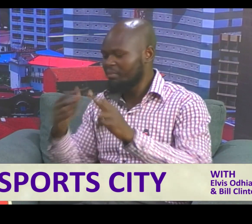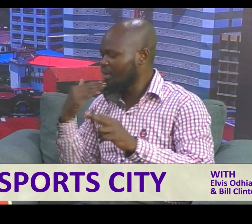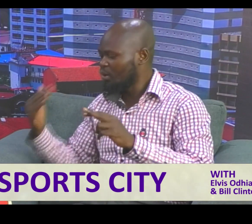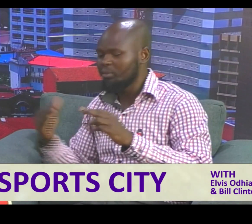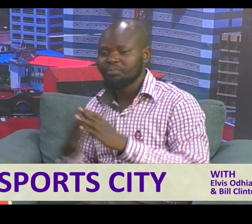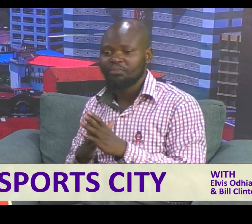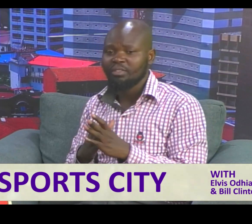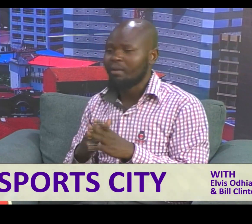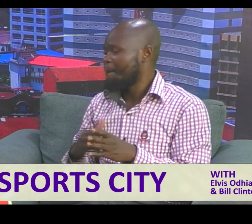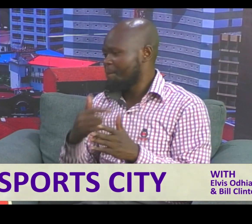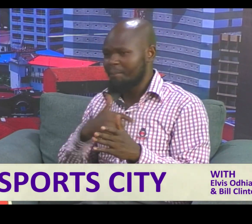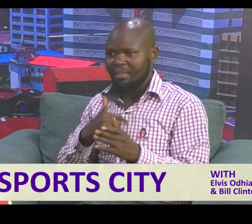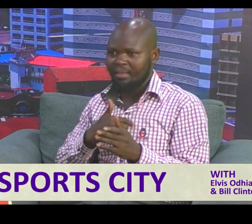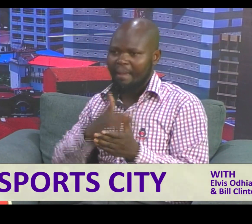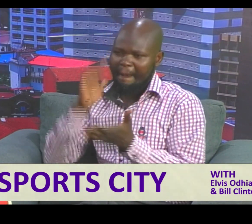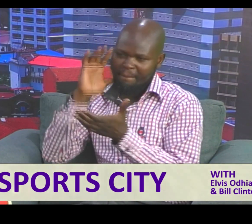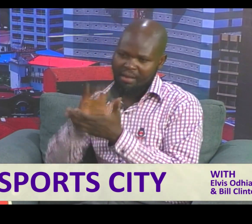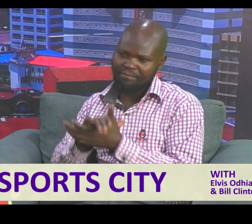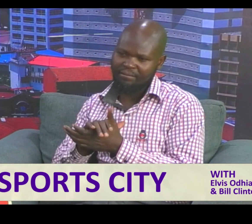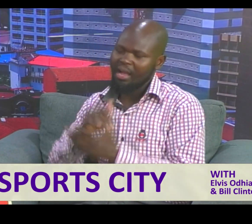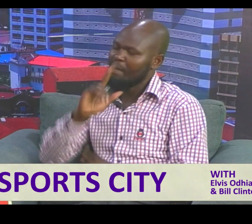Right. Thank you so much, Bill.